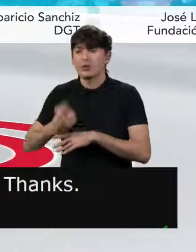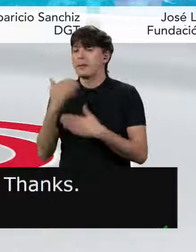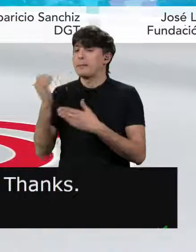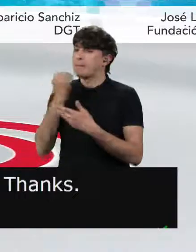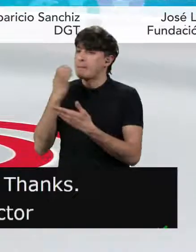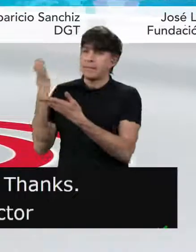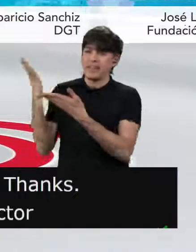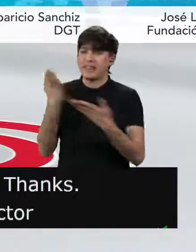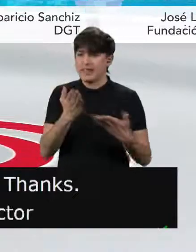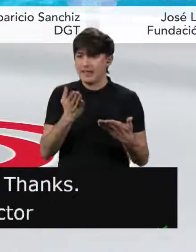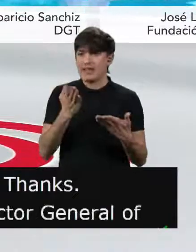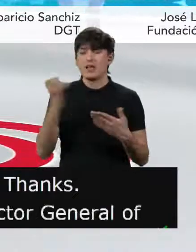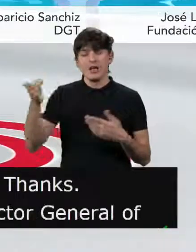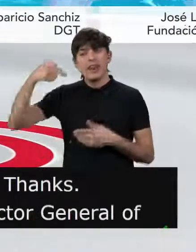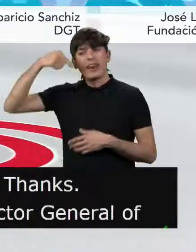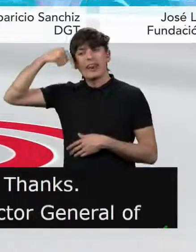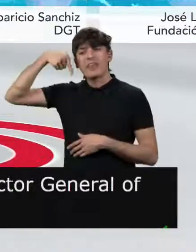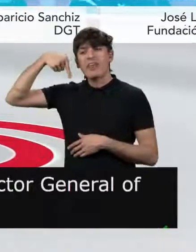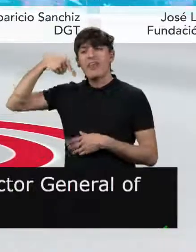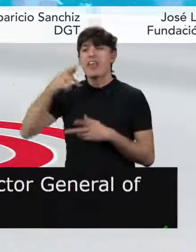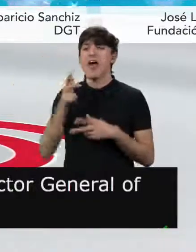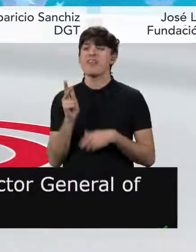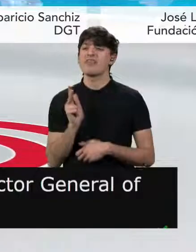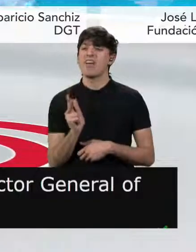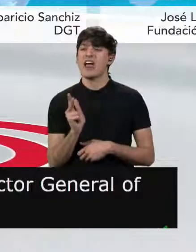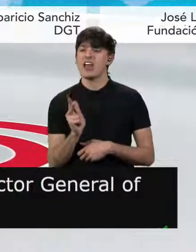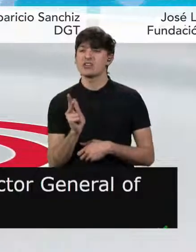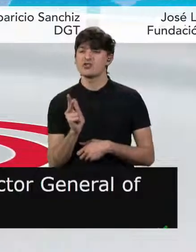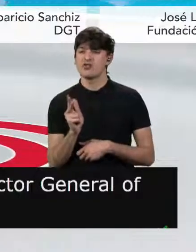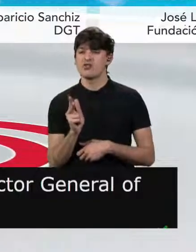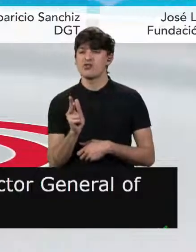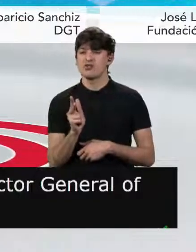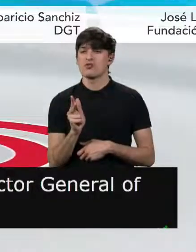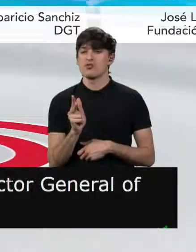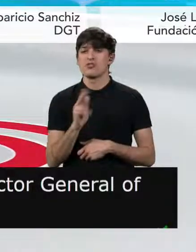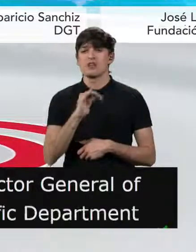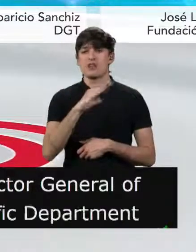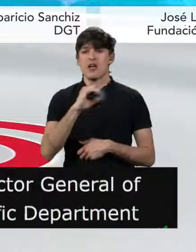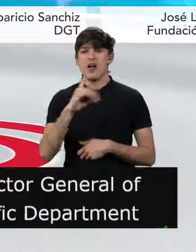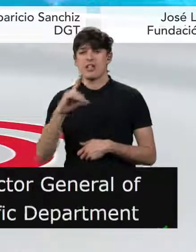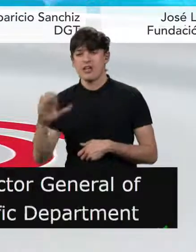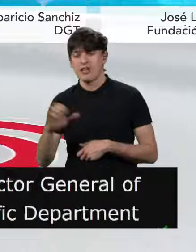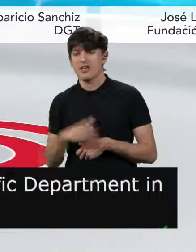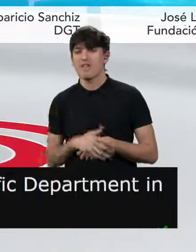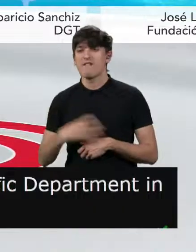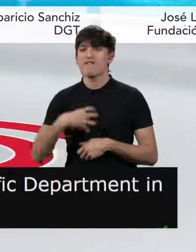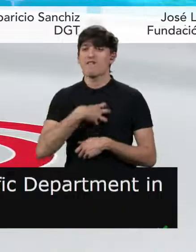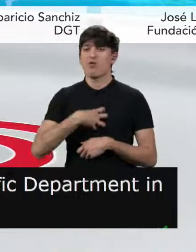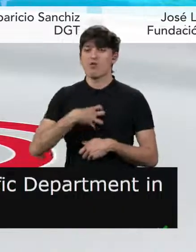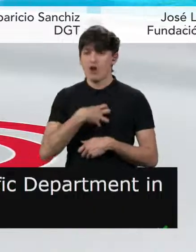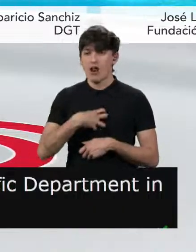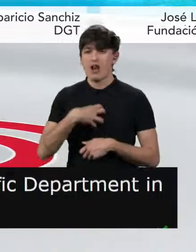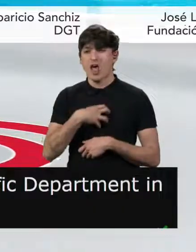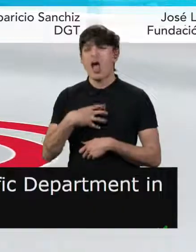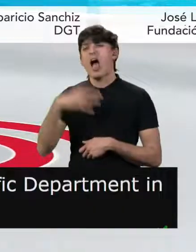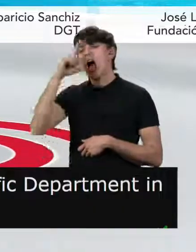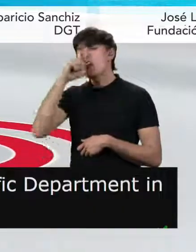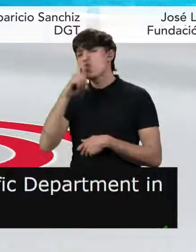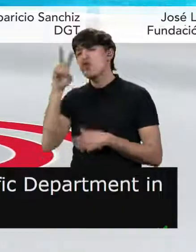from the Traffic Department in Spain. She has studied law, and